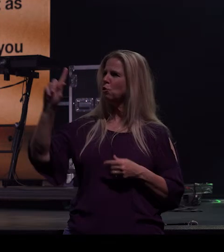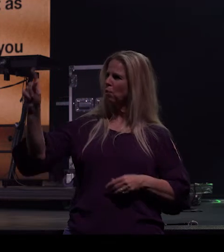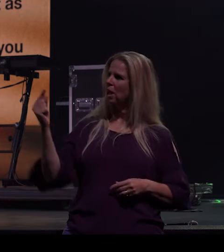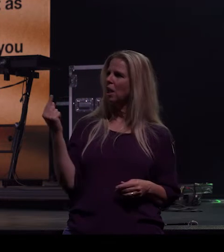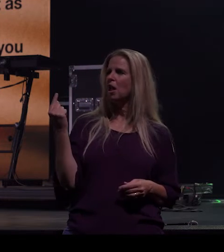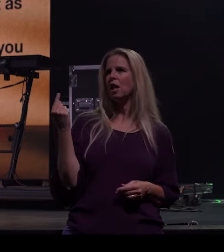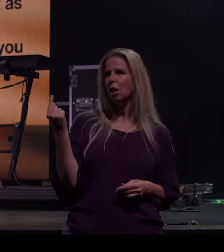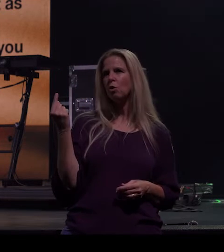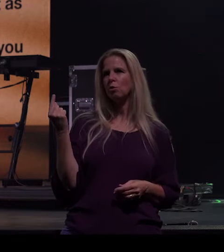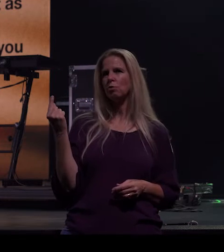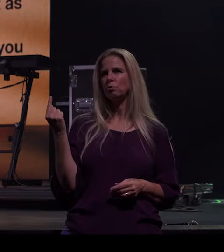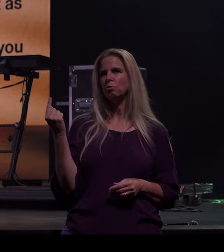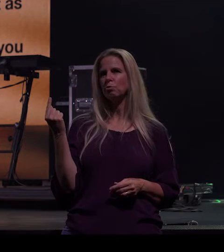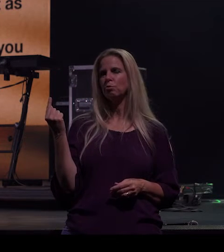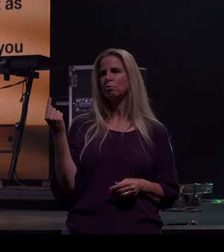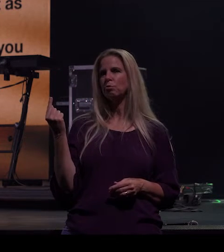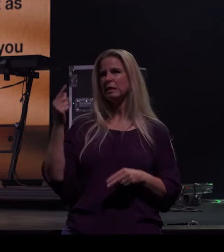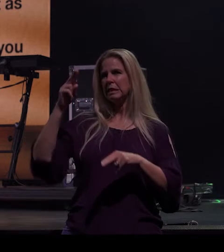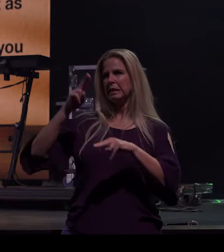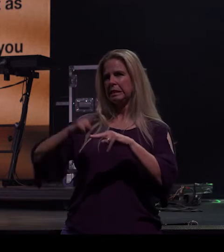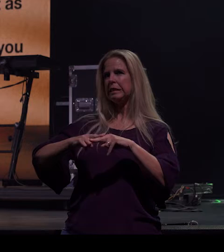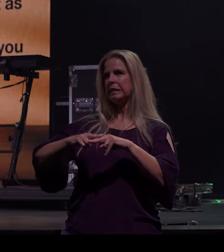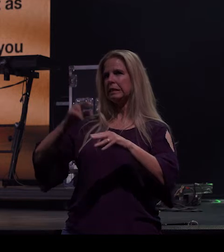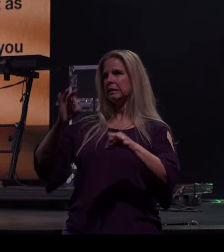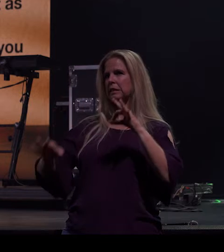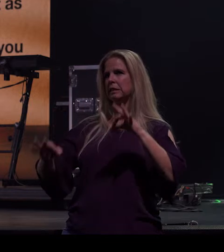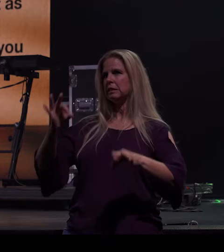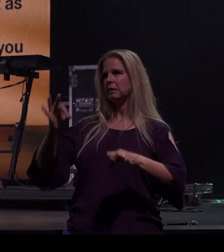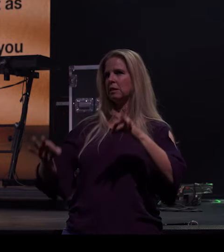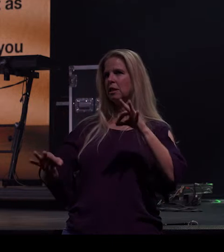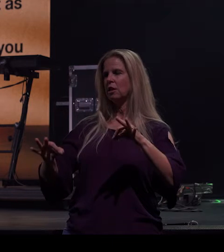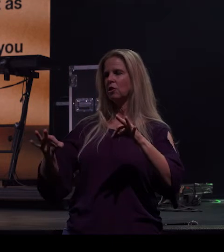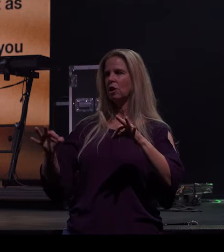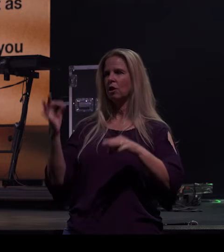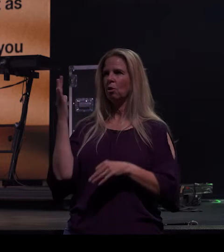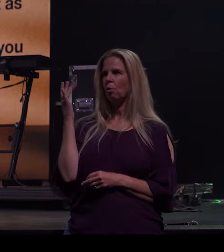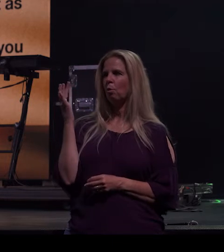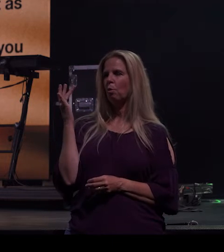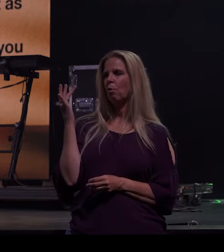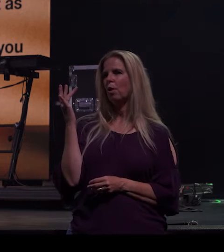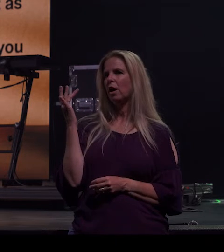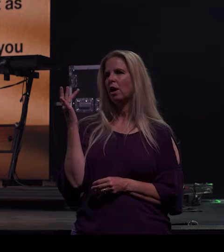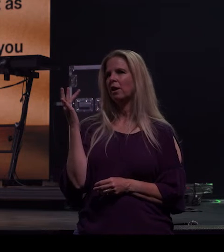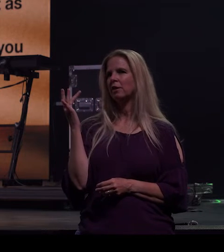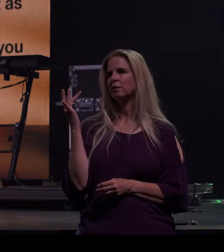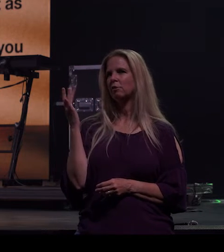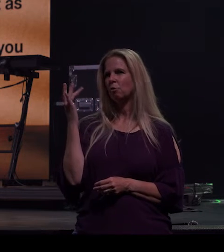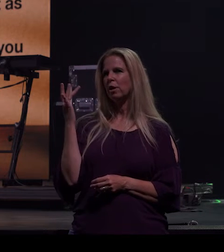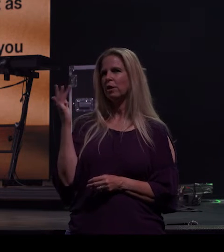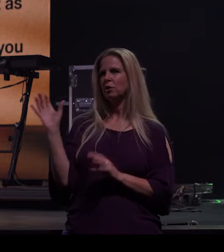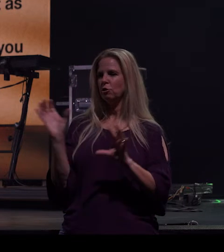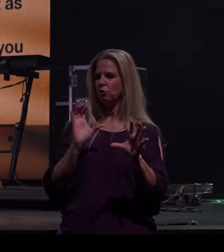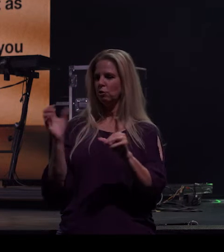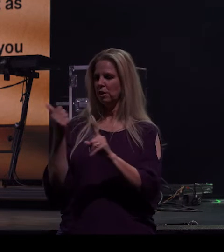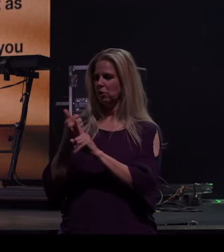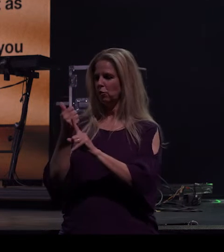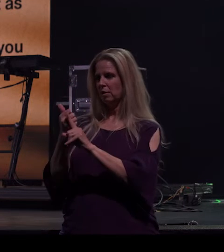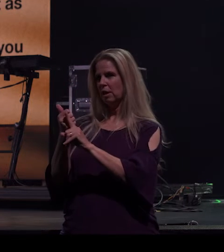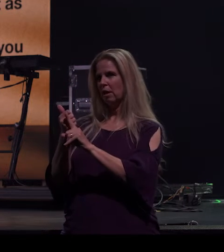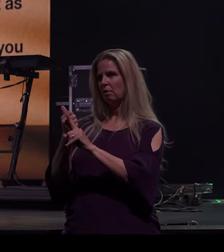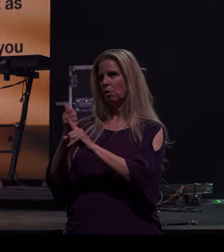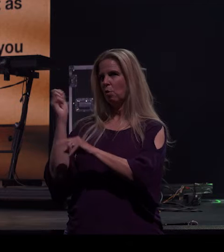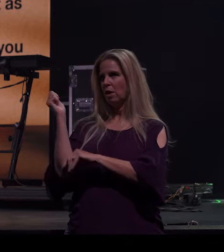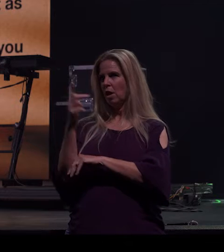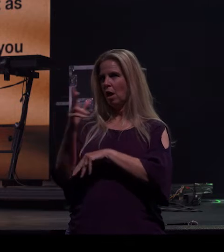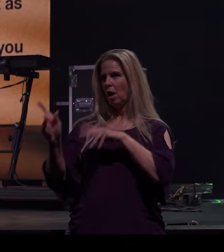alone sit as judge? Like, why are you doing it by yourself? While all these